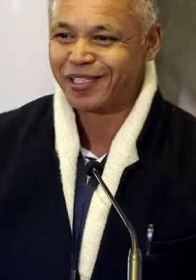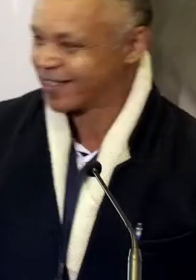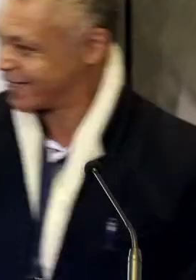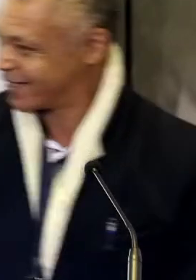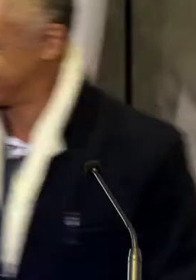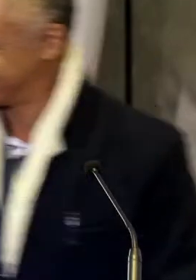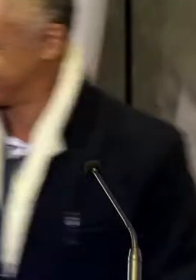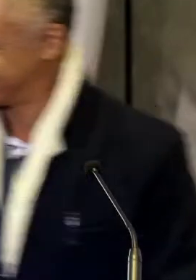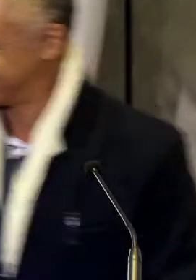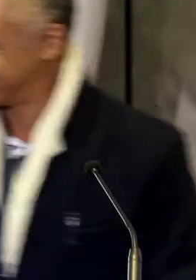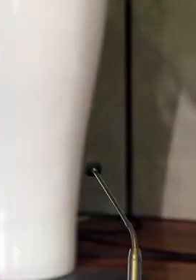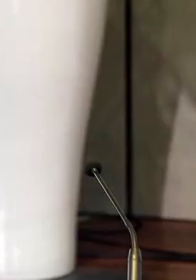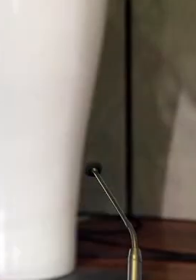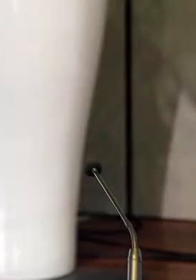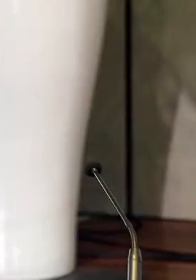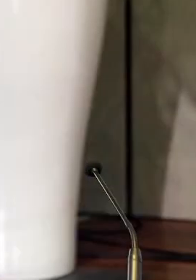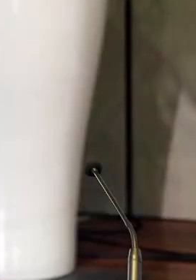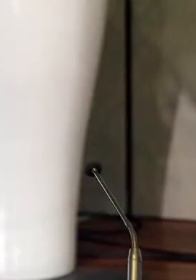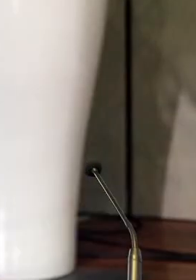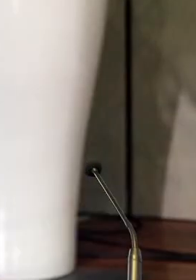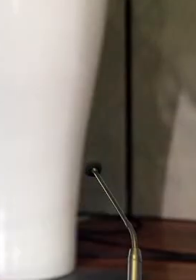gentlemen.